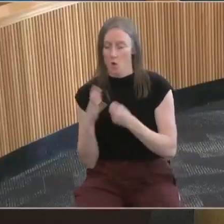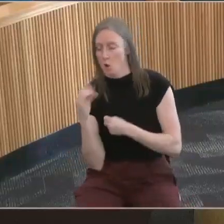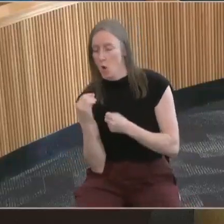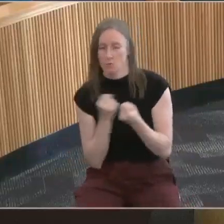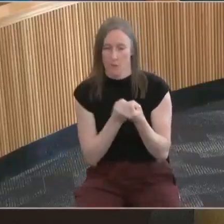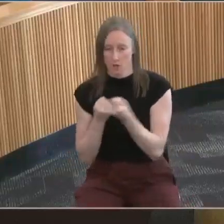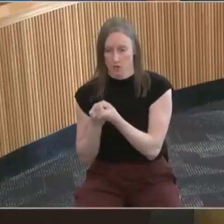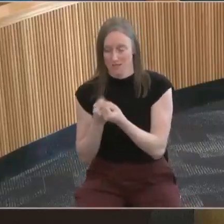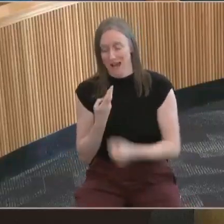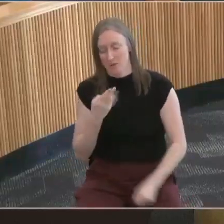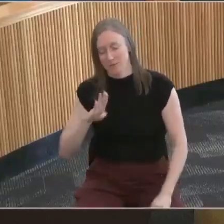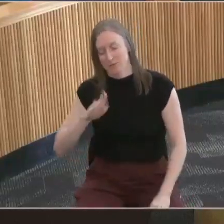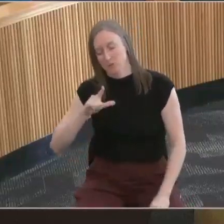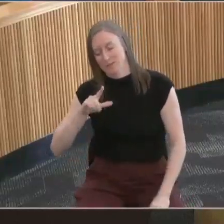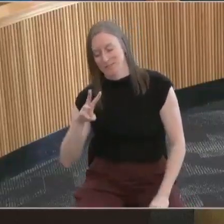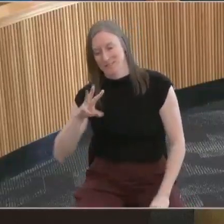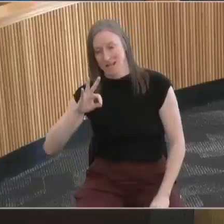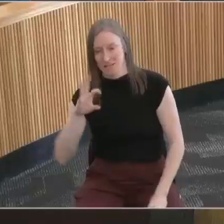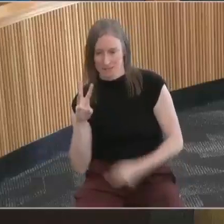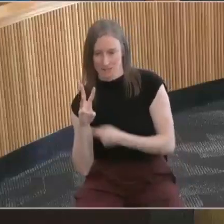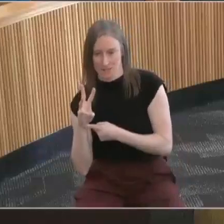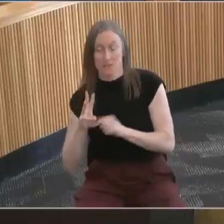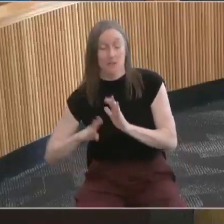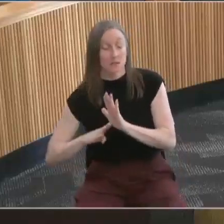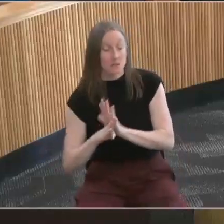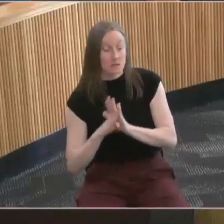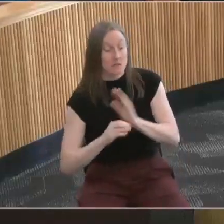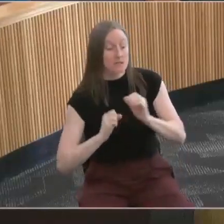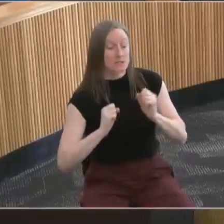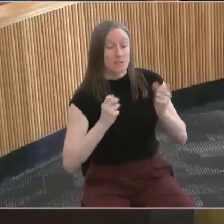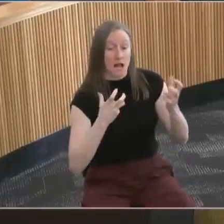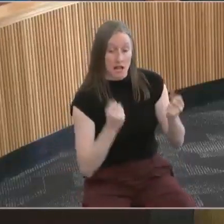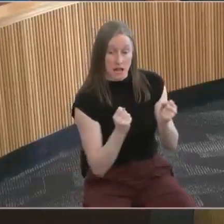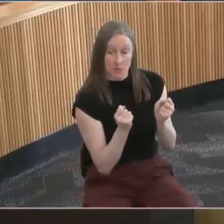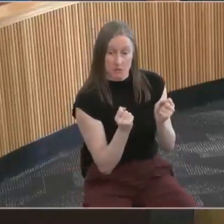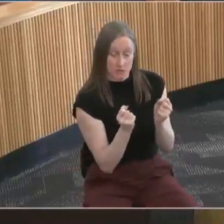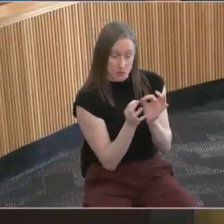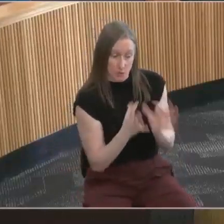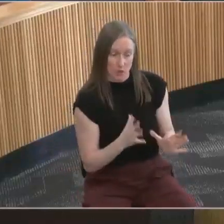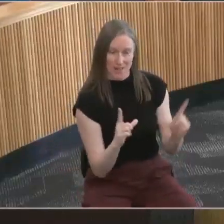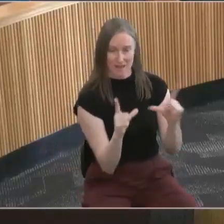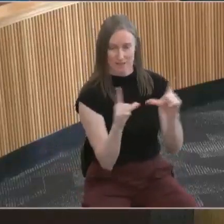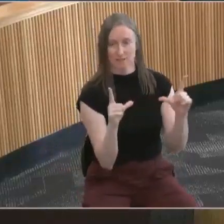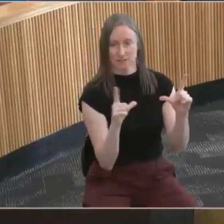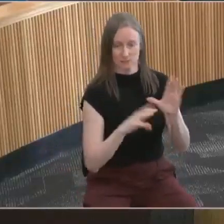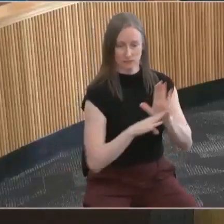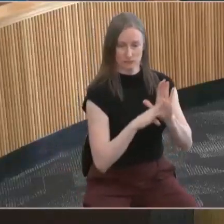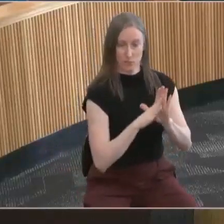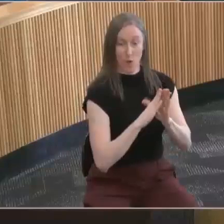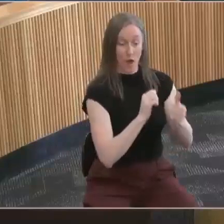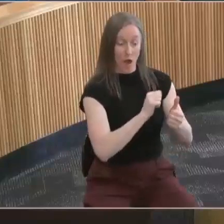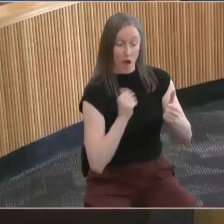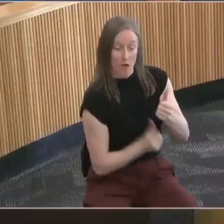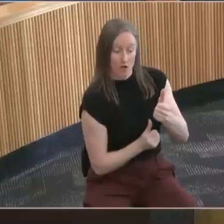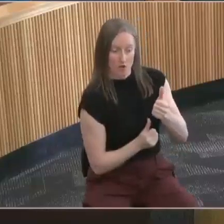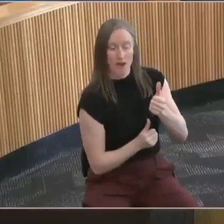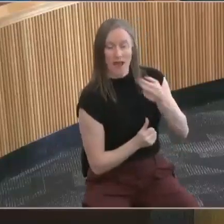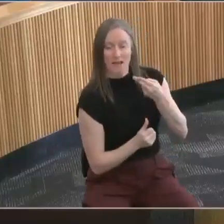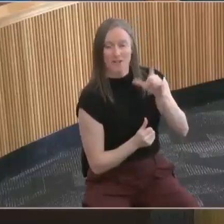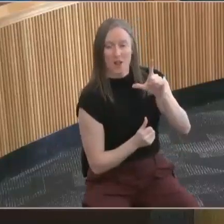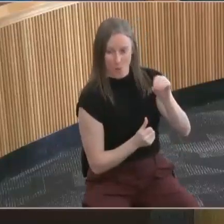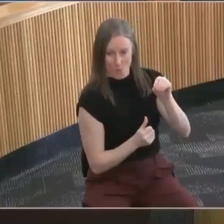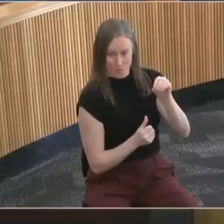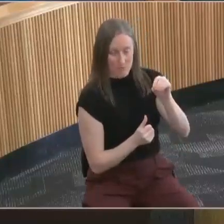Bill 2696 that created a sign language interpreter license within the Health Licensing Office.